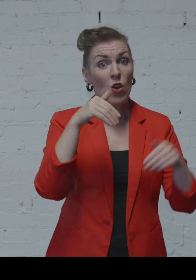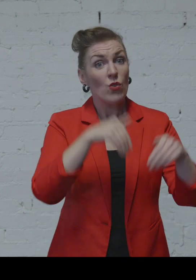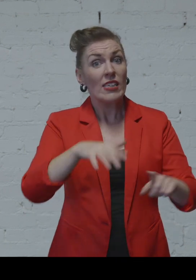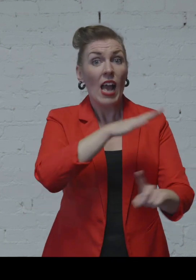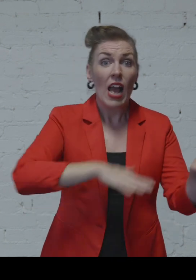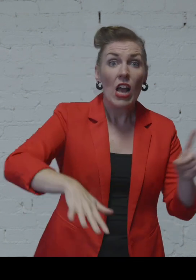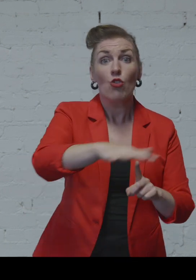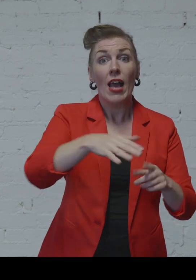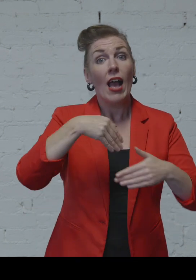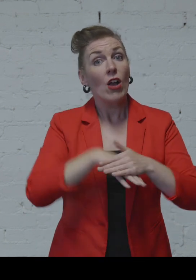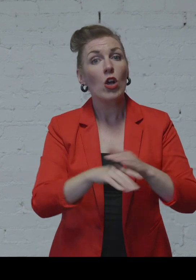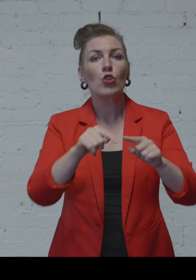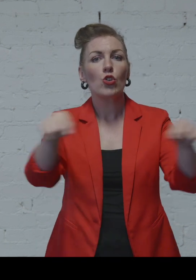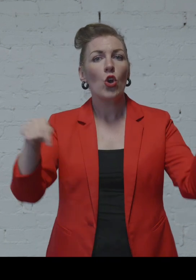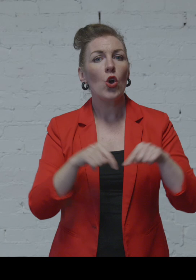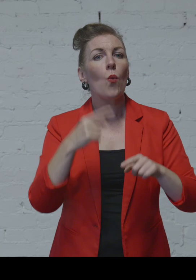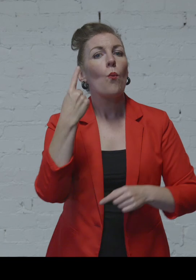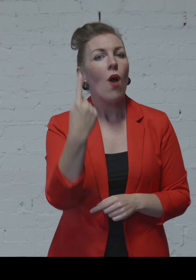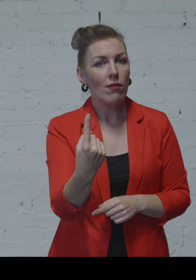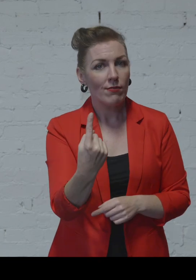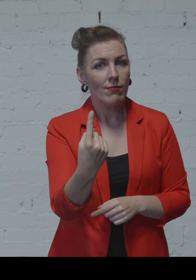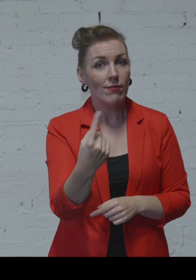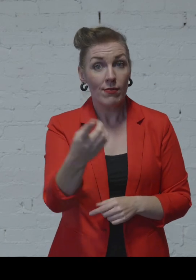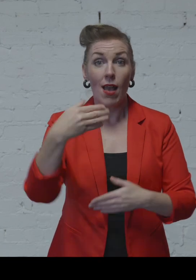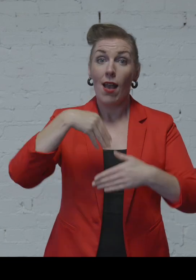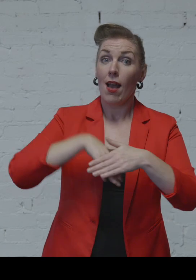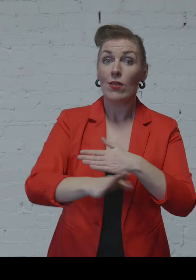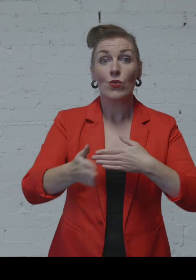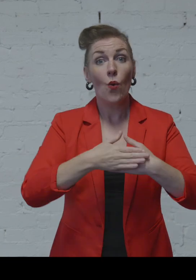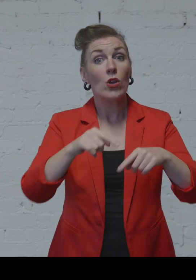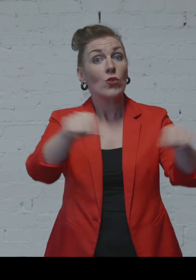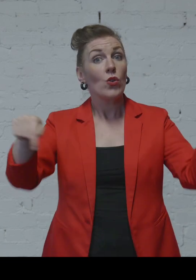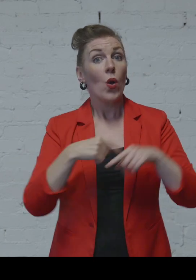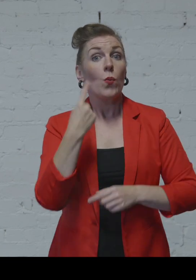Out in the waiting area is the entrance to Studio 1.